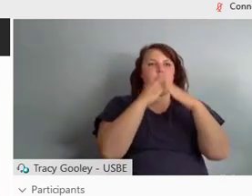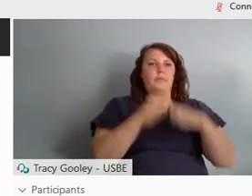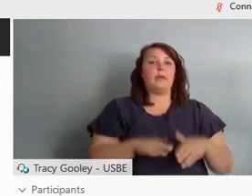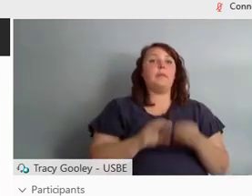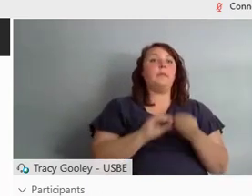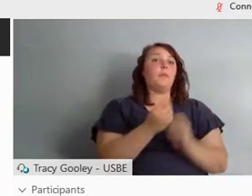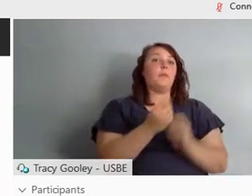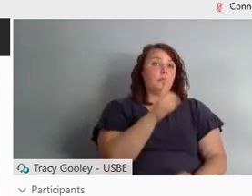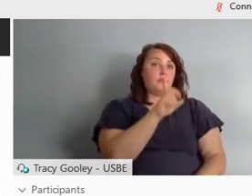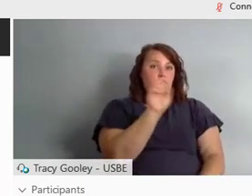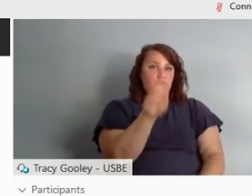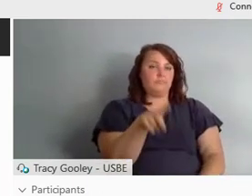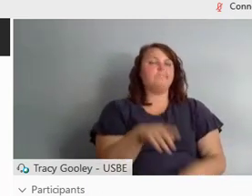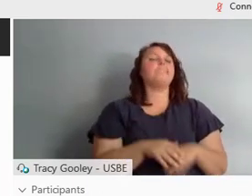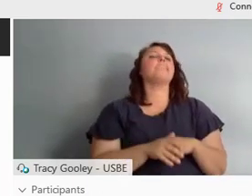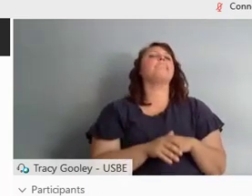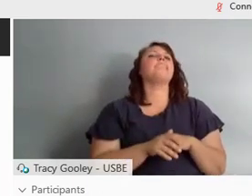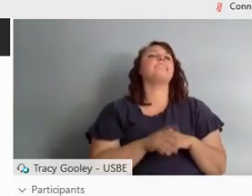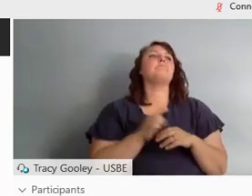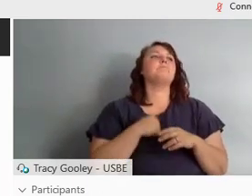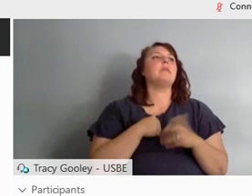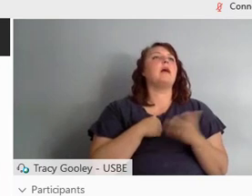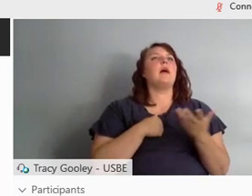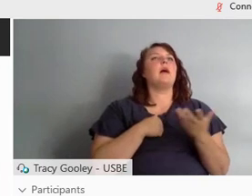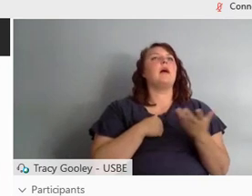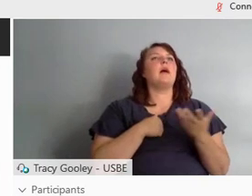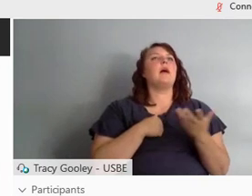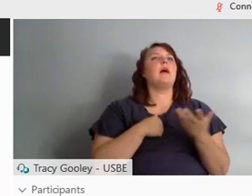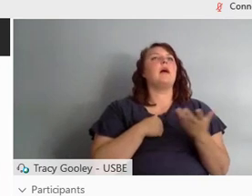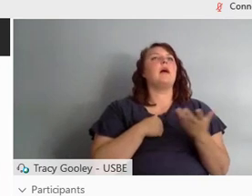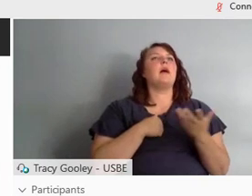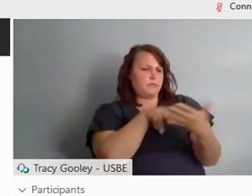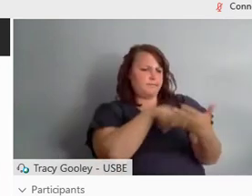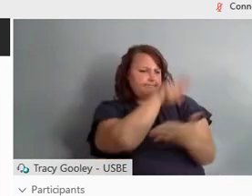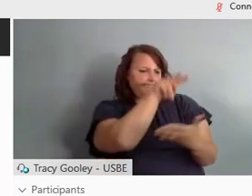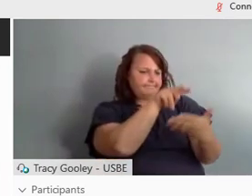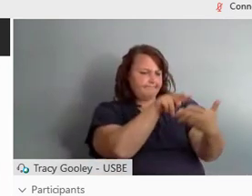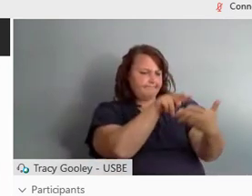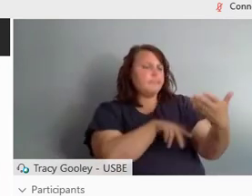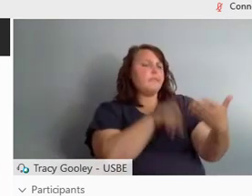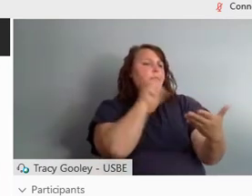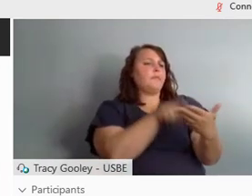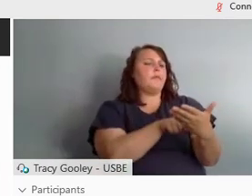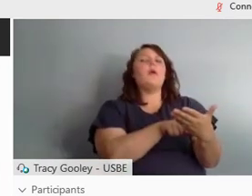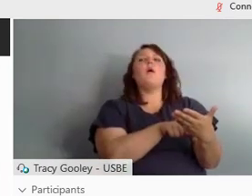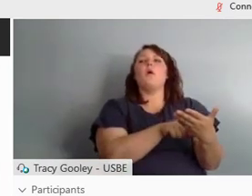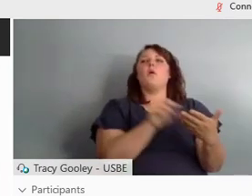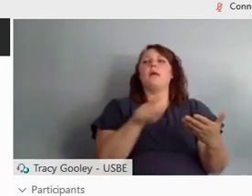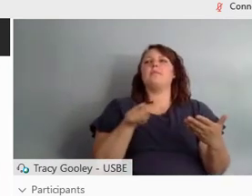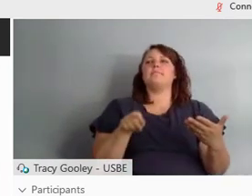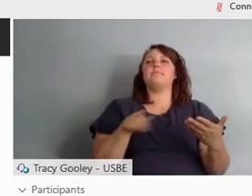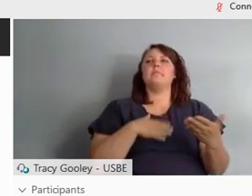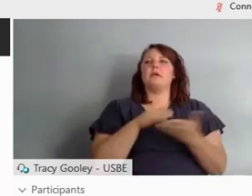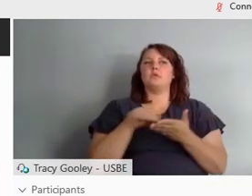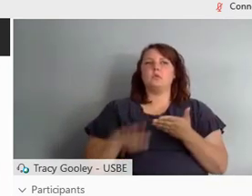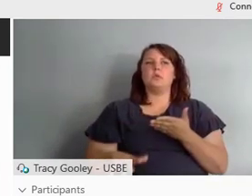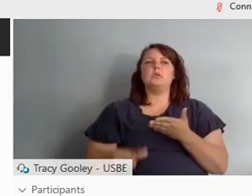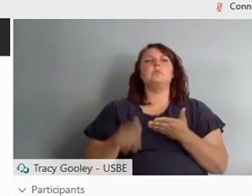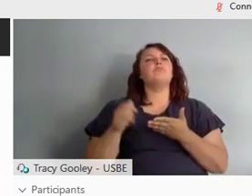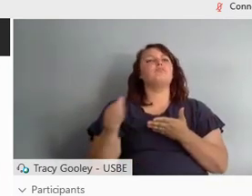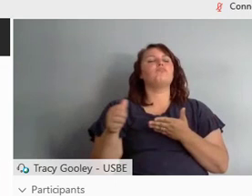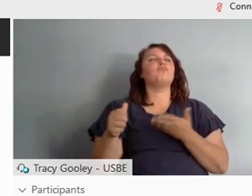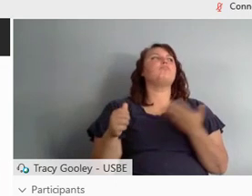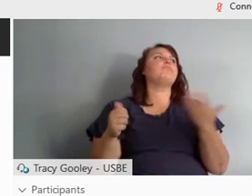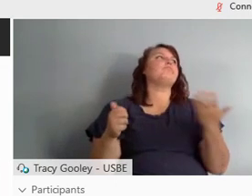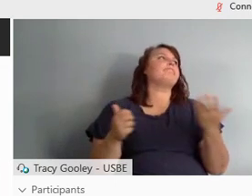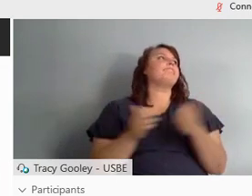question 1. So if I am going about and I'm looking at my rubric and I say, okay, my student is